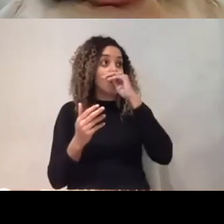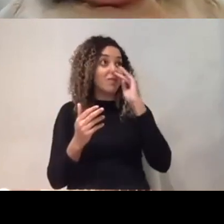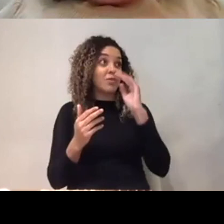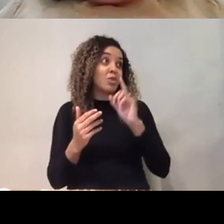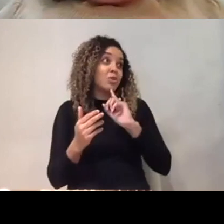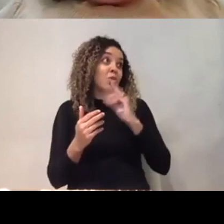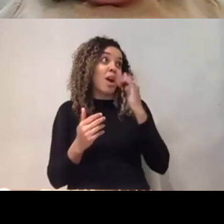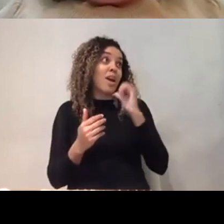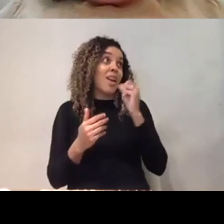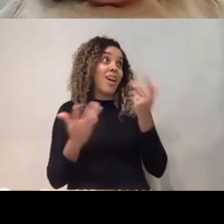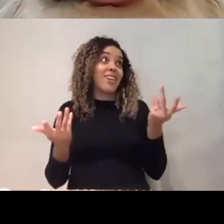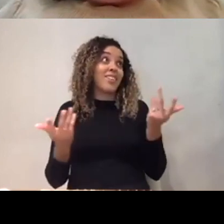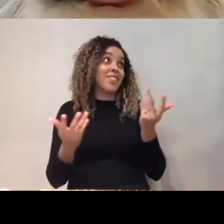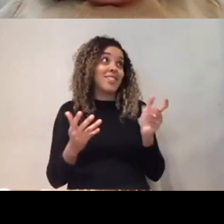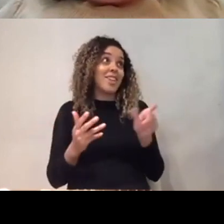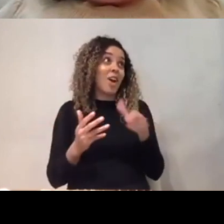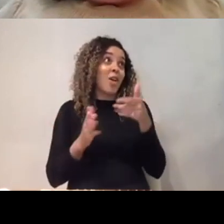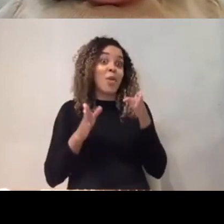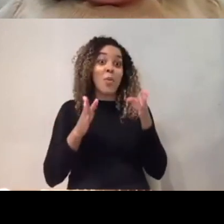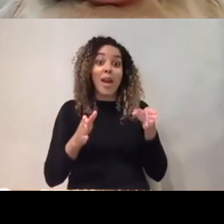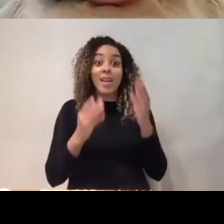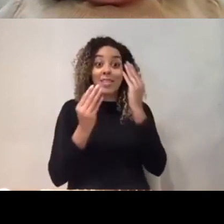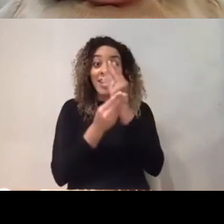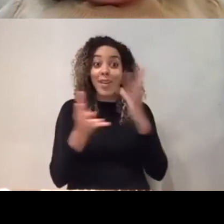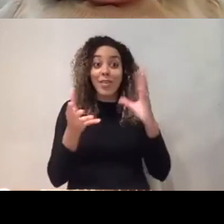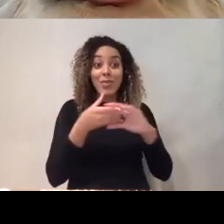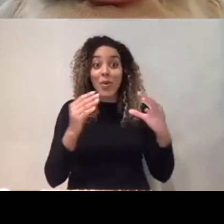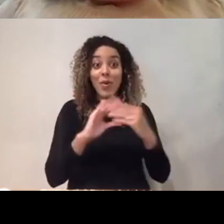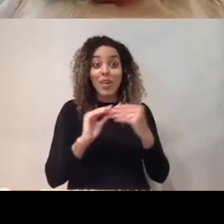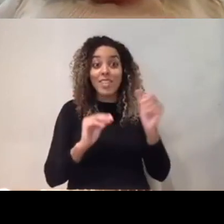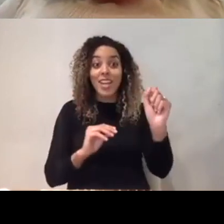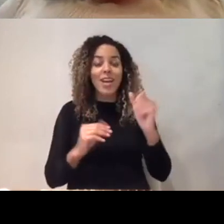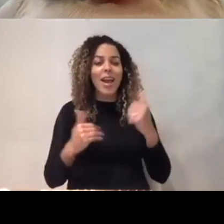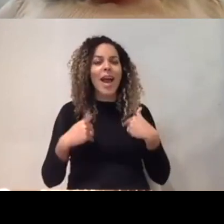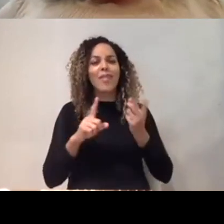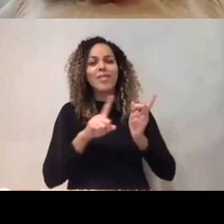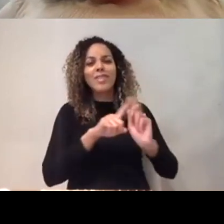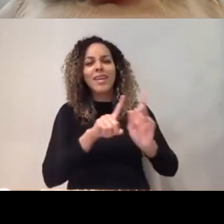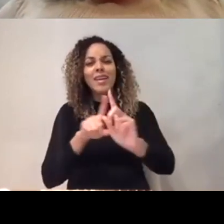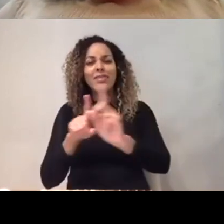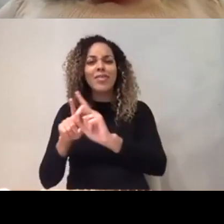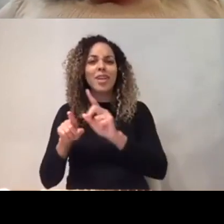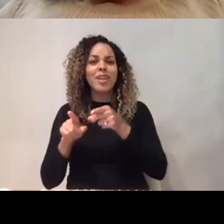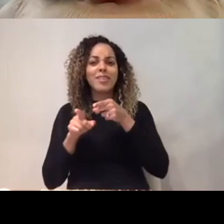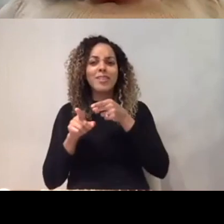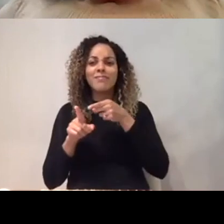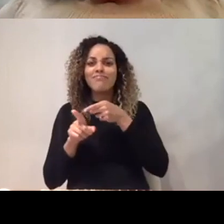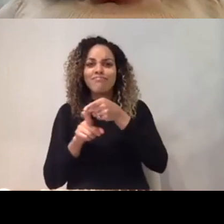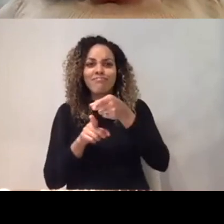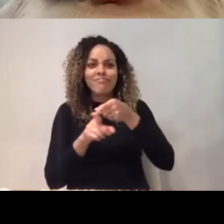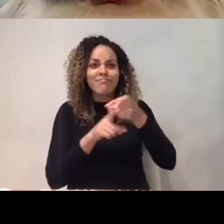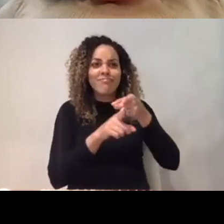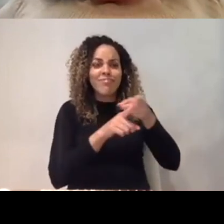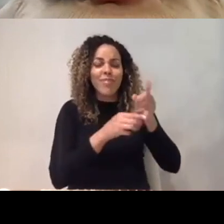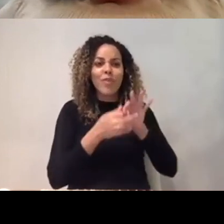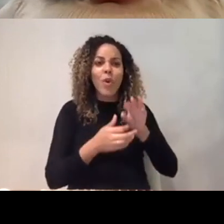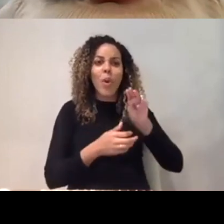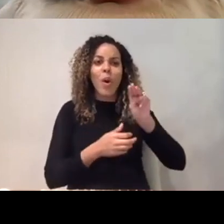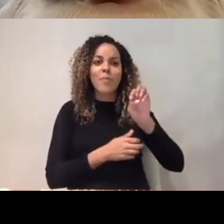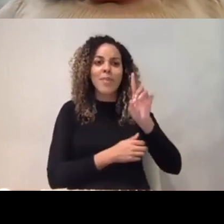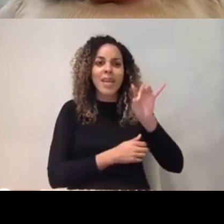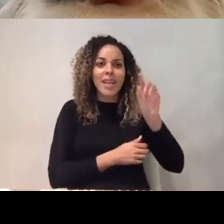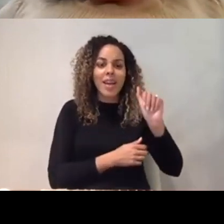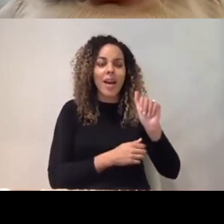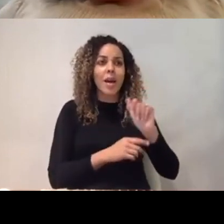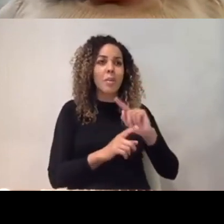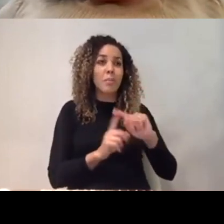not? You know, but there's so many avenues with media. You know, I don't even know, this is going to sound so ignorant. Is there such